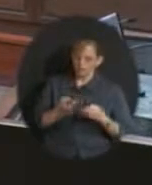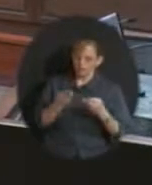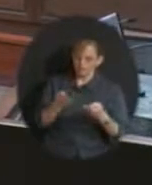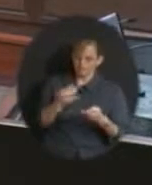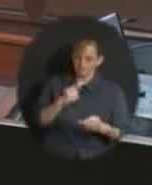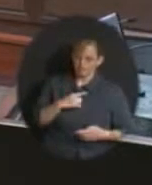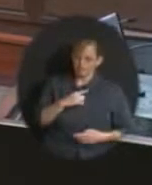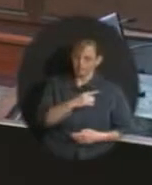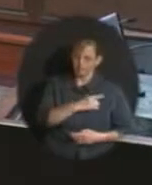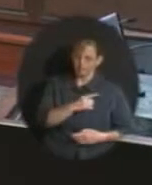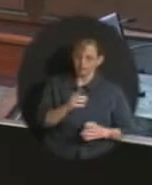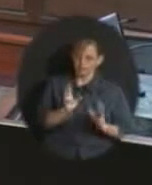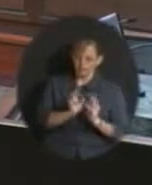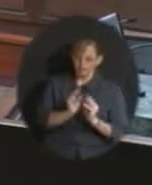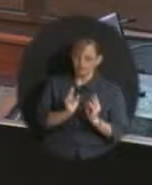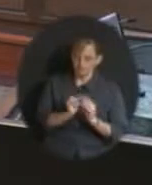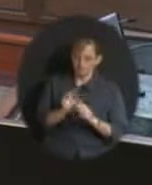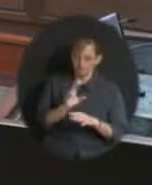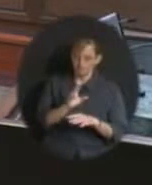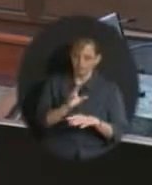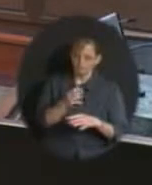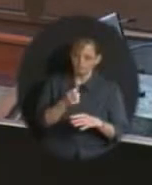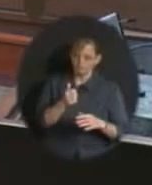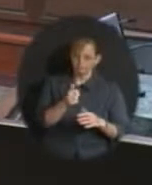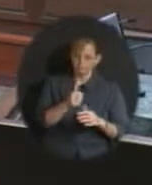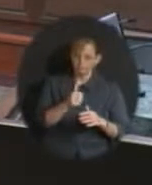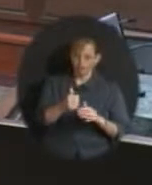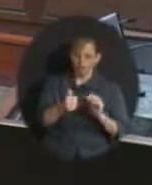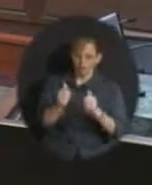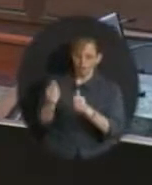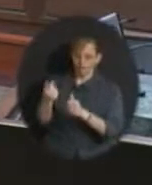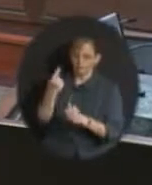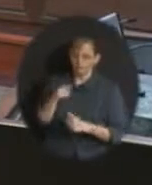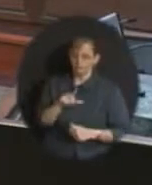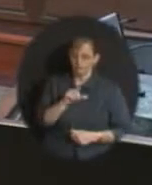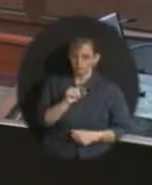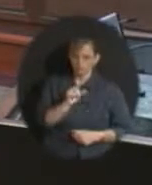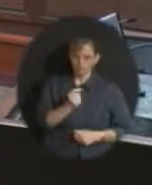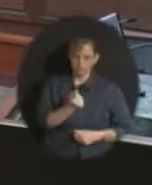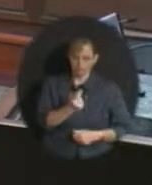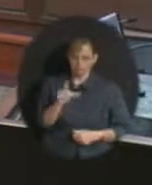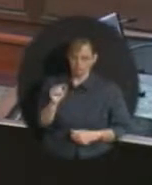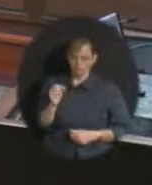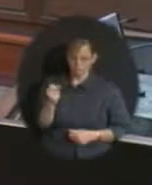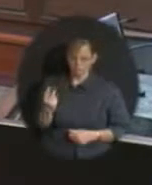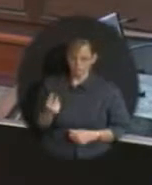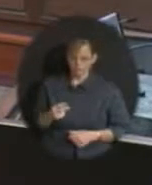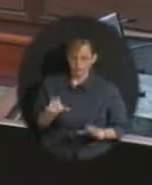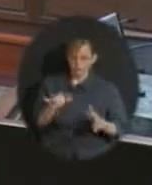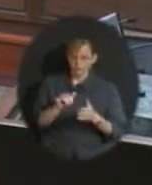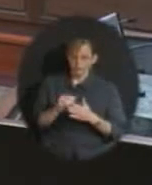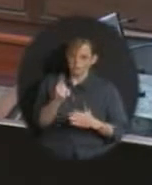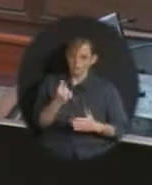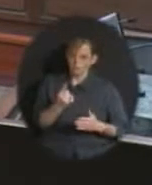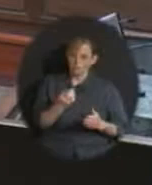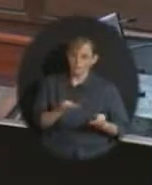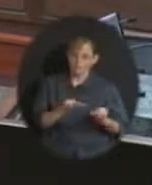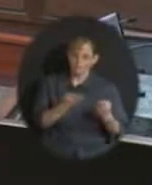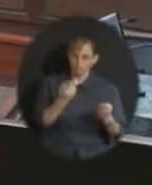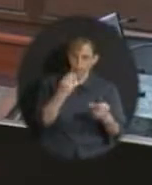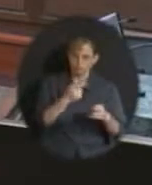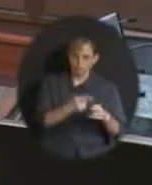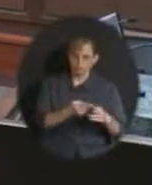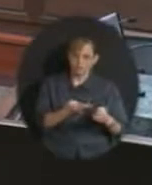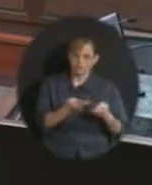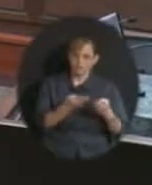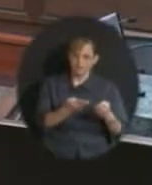committee appointments for the year 2012. So we would do this with one motion for nominations for the